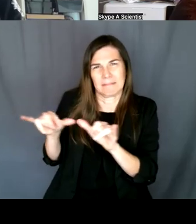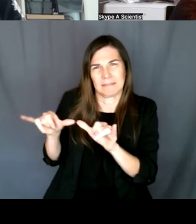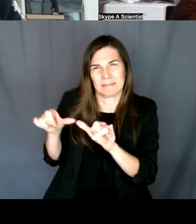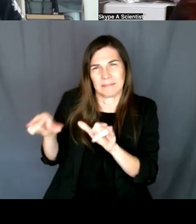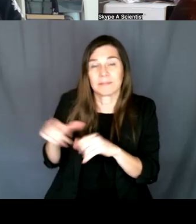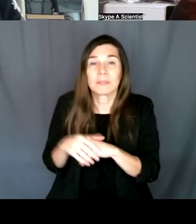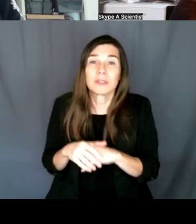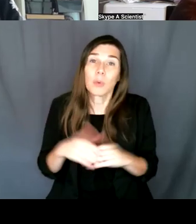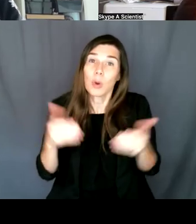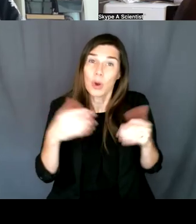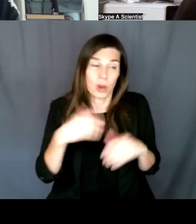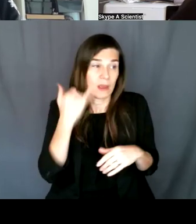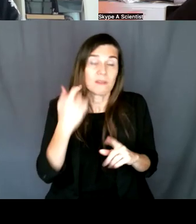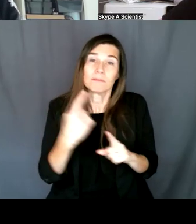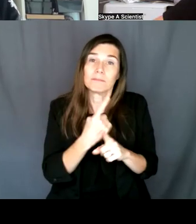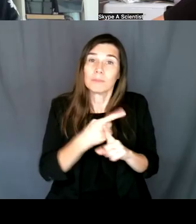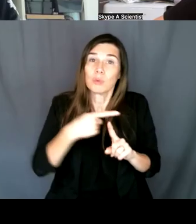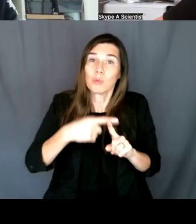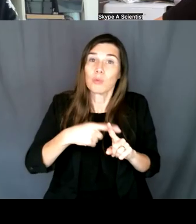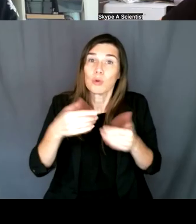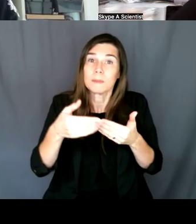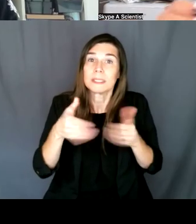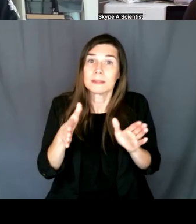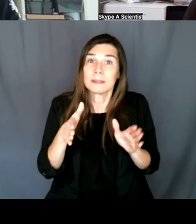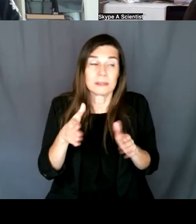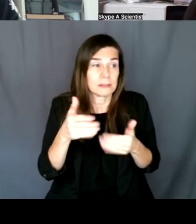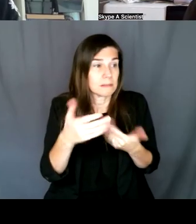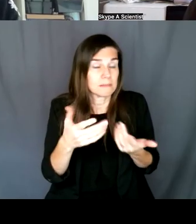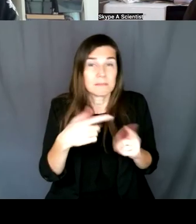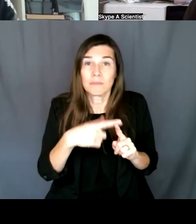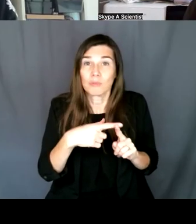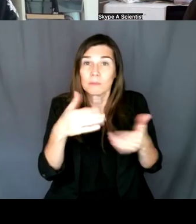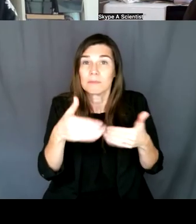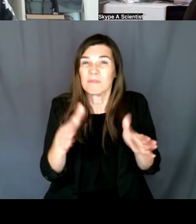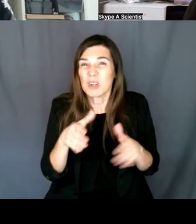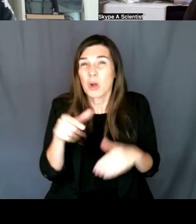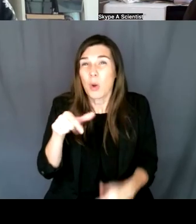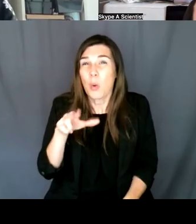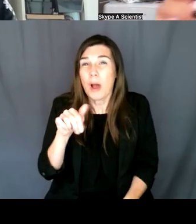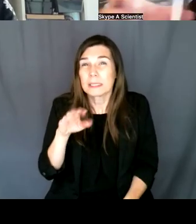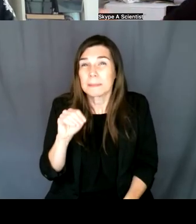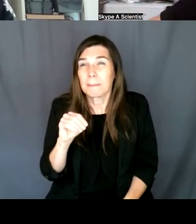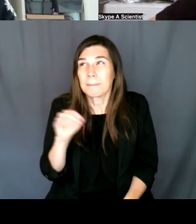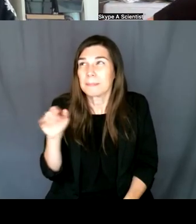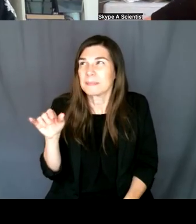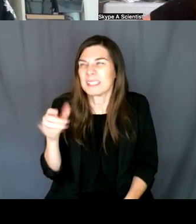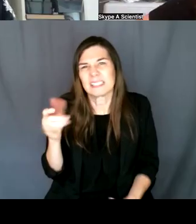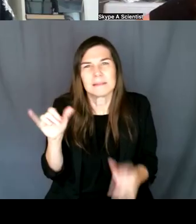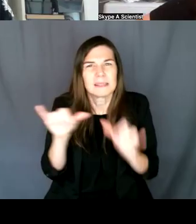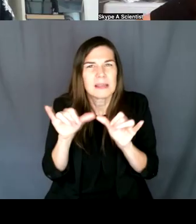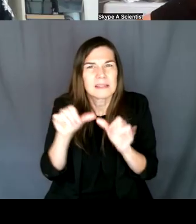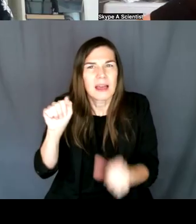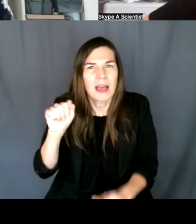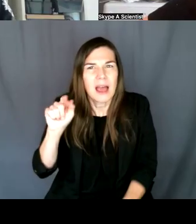room temperature, what is considered quantum is about the size of an atom, maybe